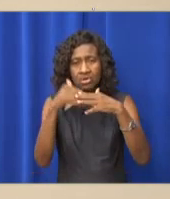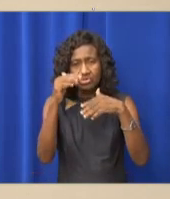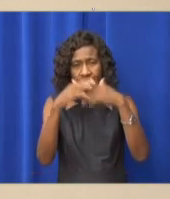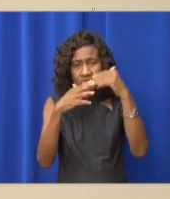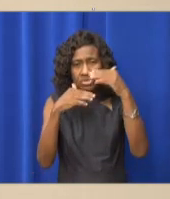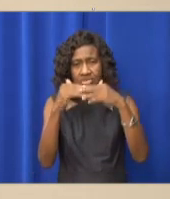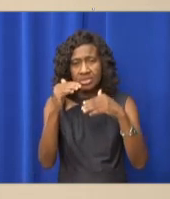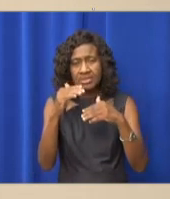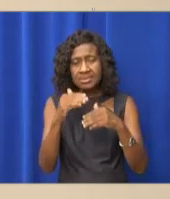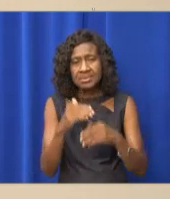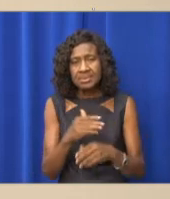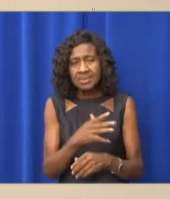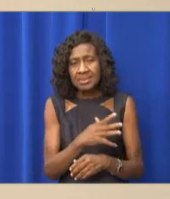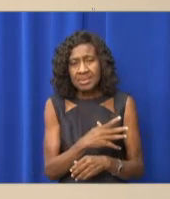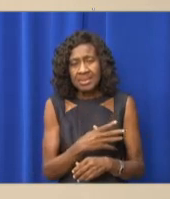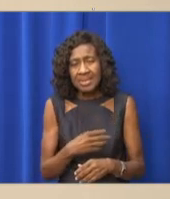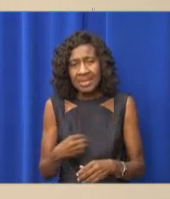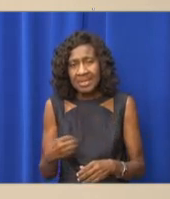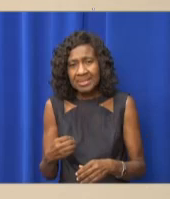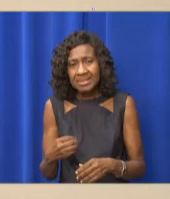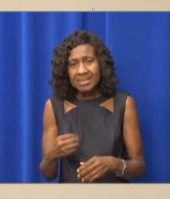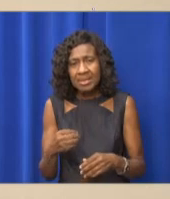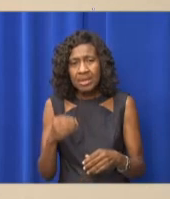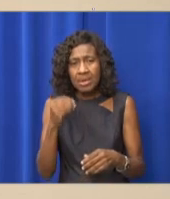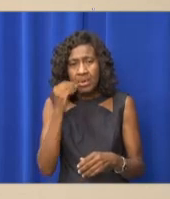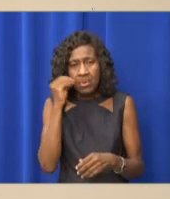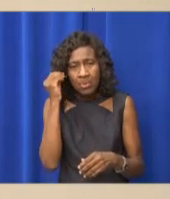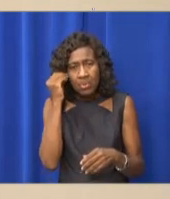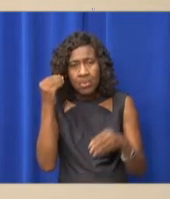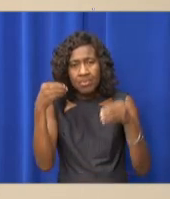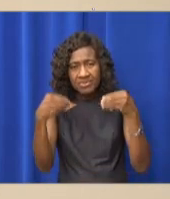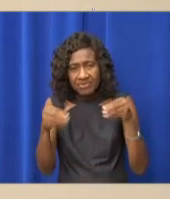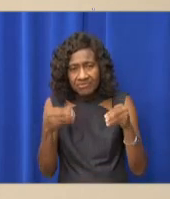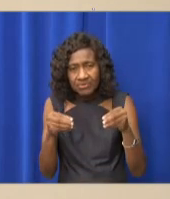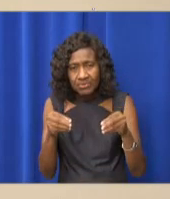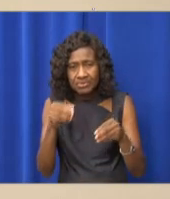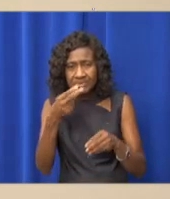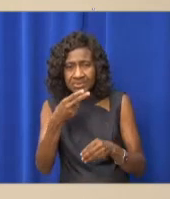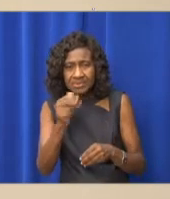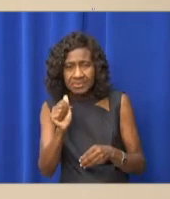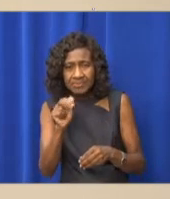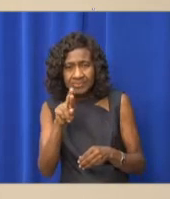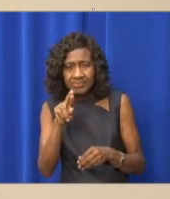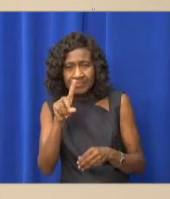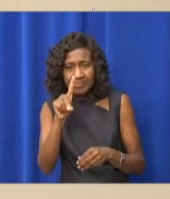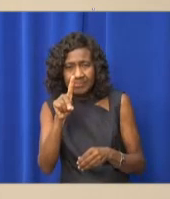development, and the Home Depots and hardware and related stores and garages